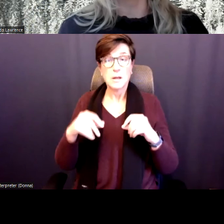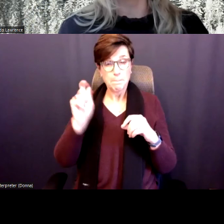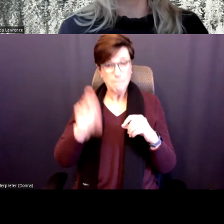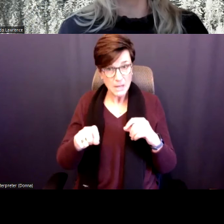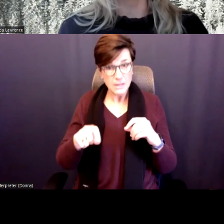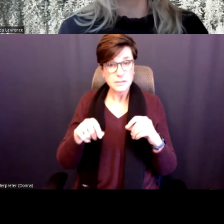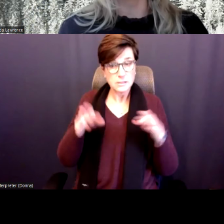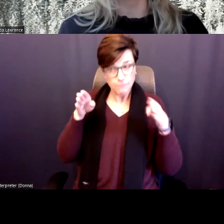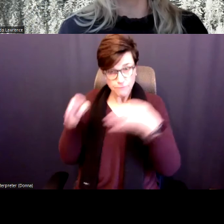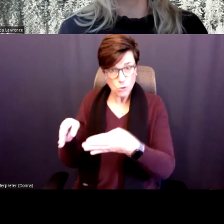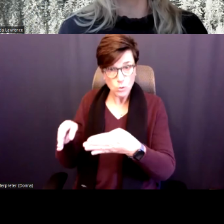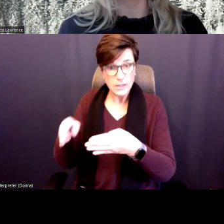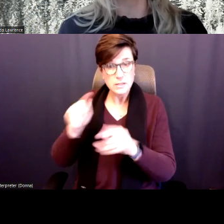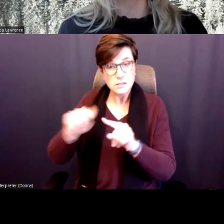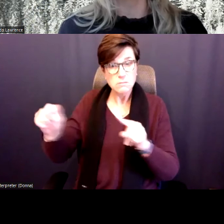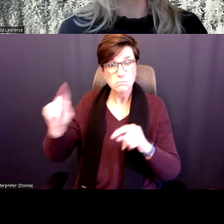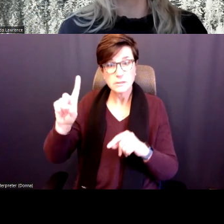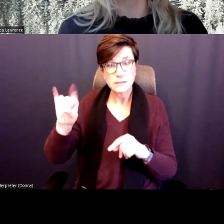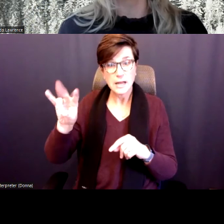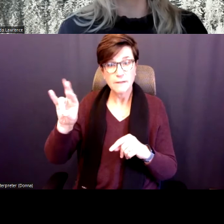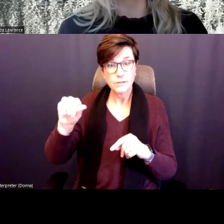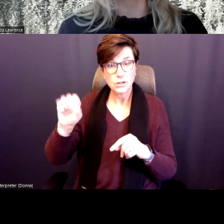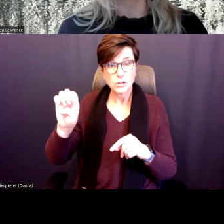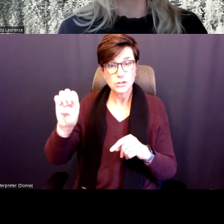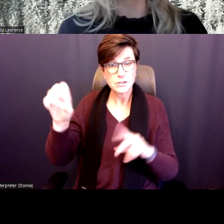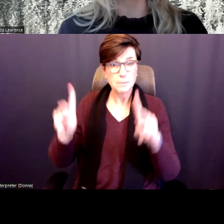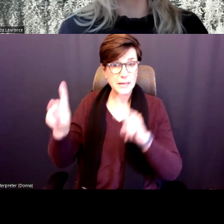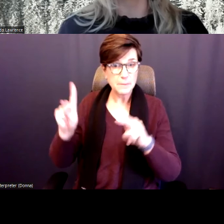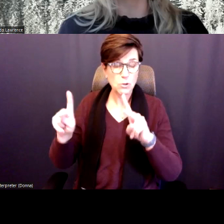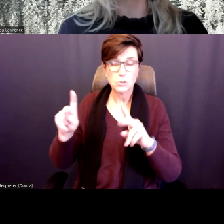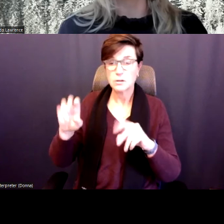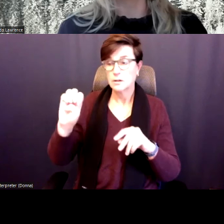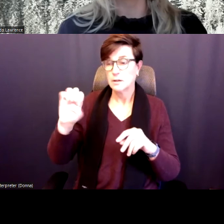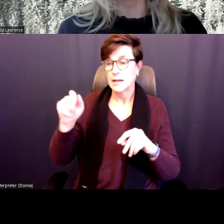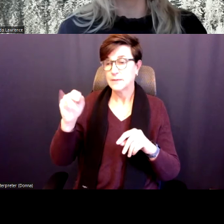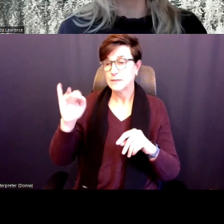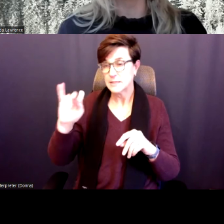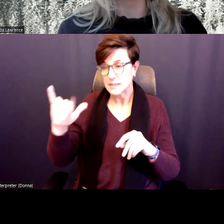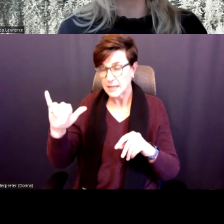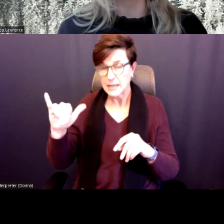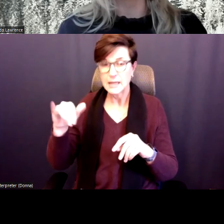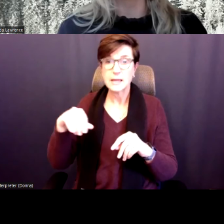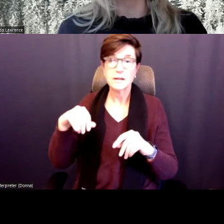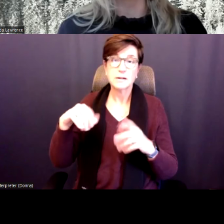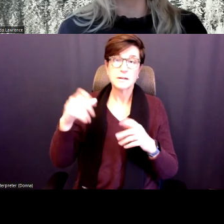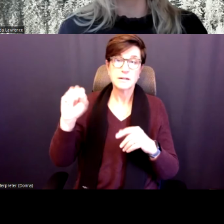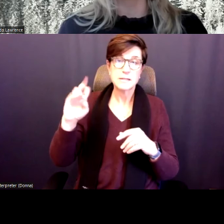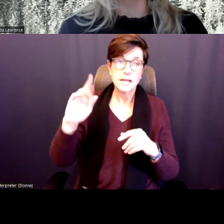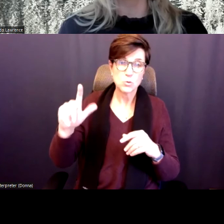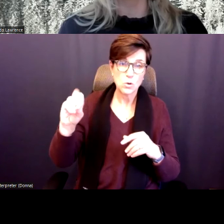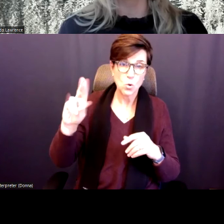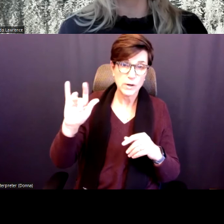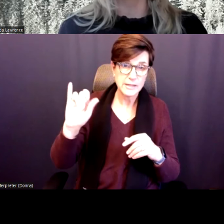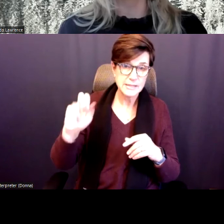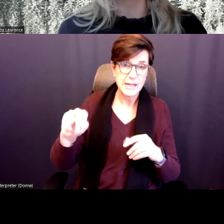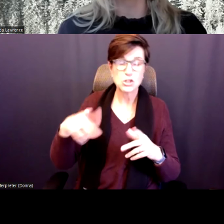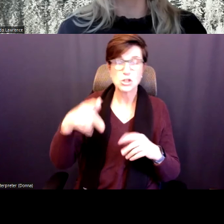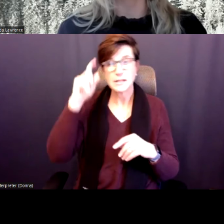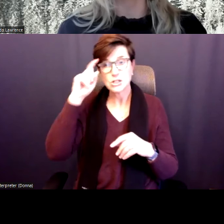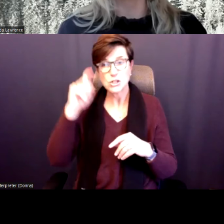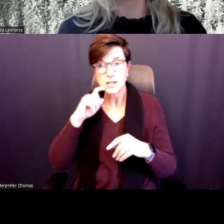just to add, there's the diverse ethnicity, sexual orientation, and gender identity, but also getting input from